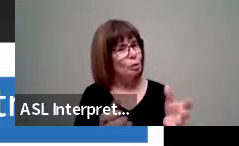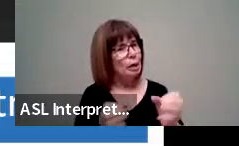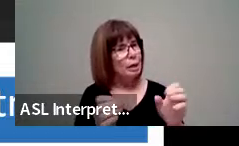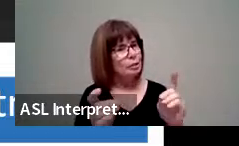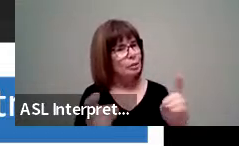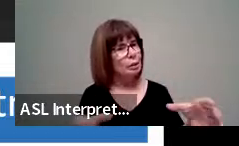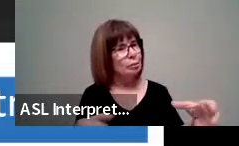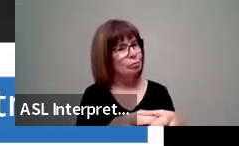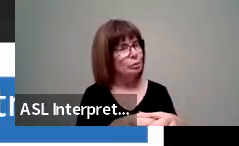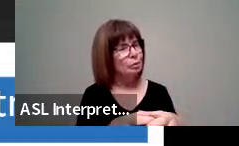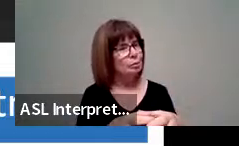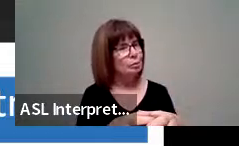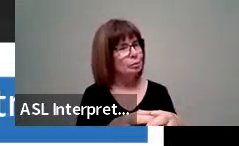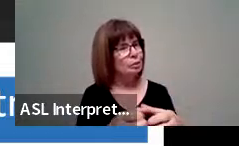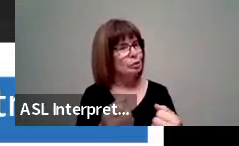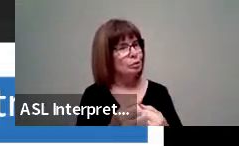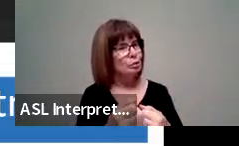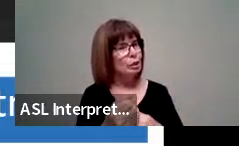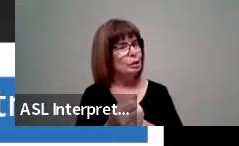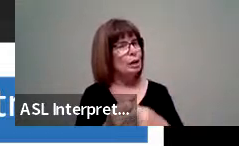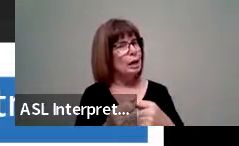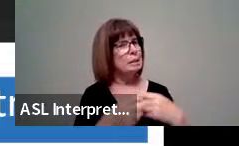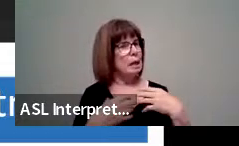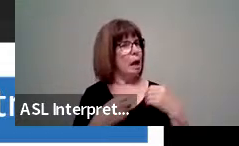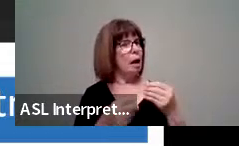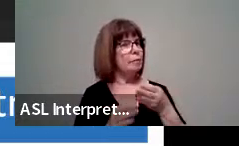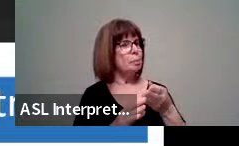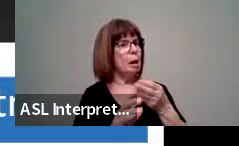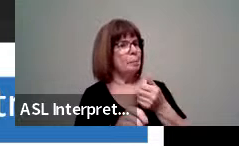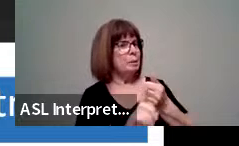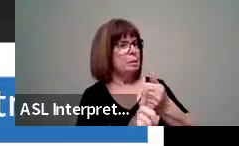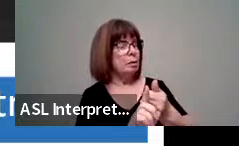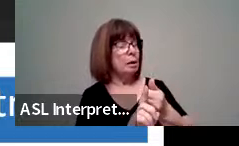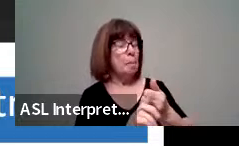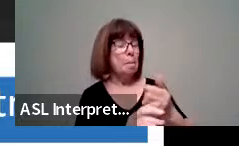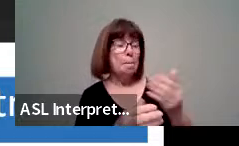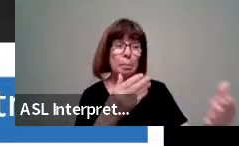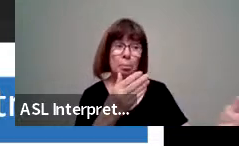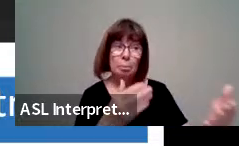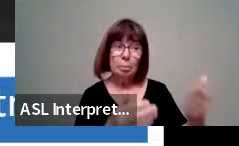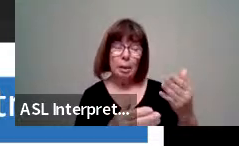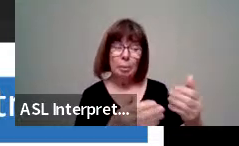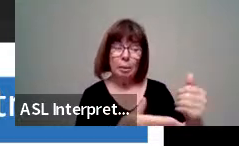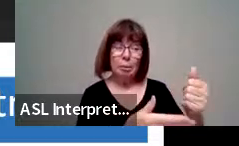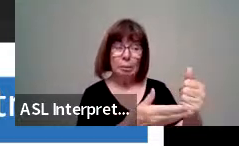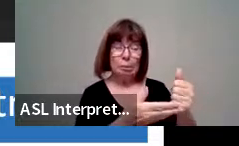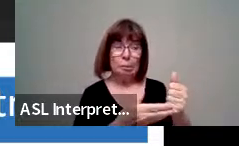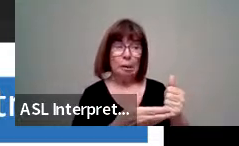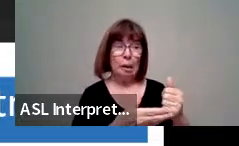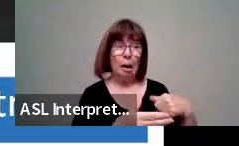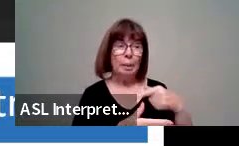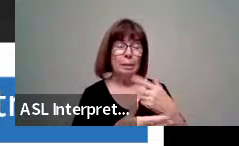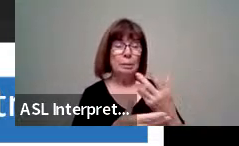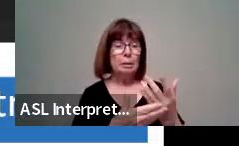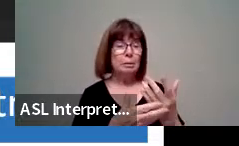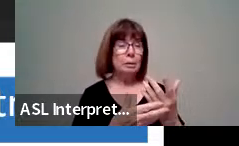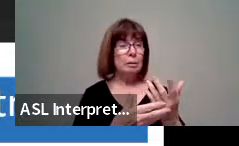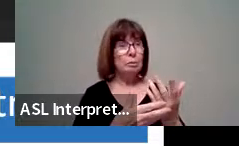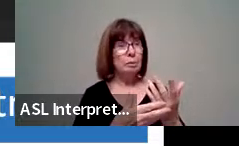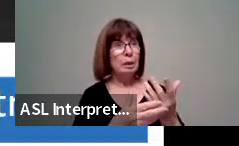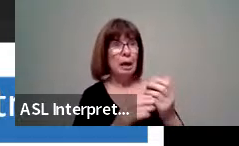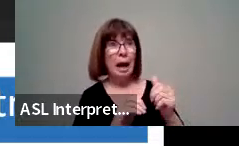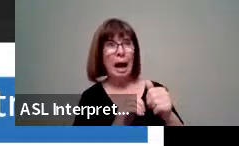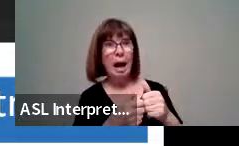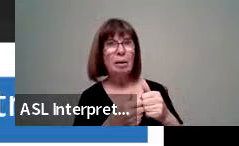education framework as a health department. It might help us as we engage community in conversations about how do